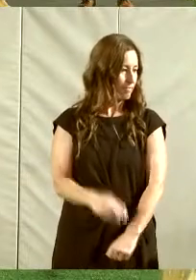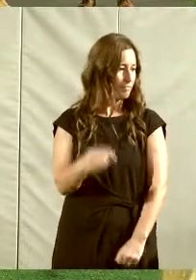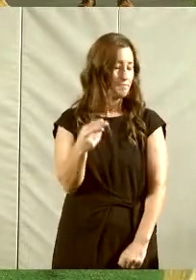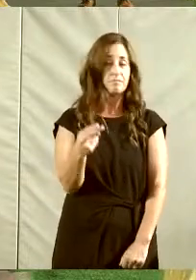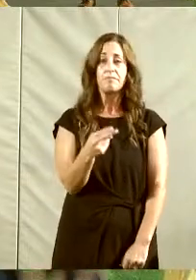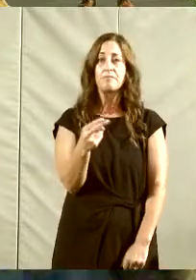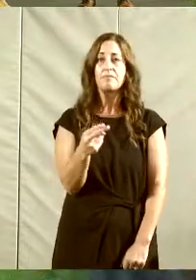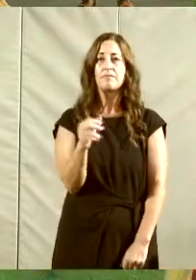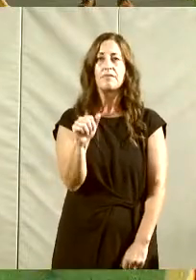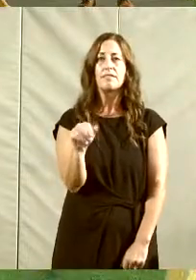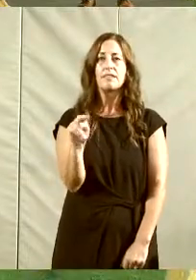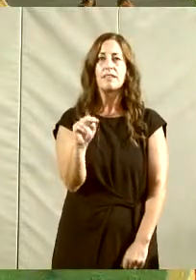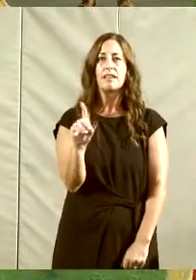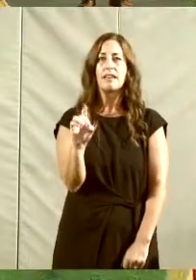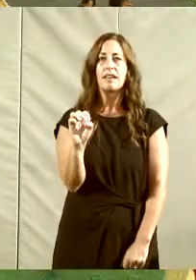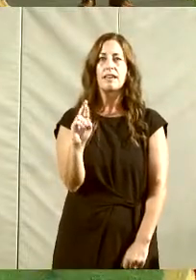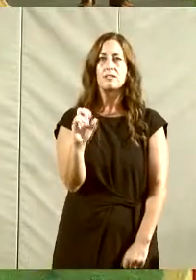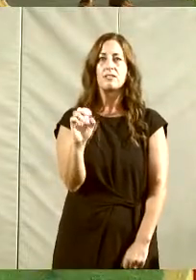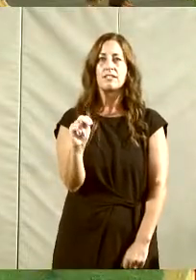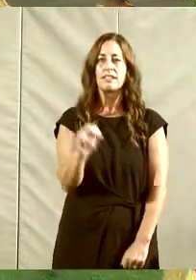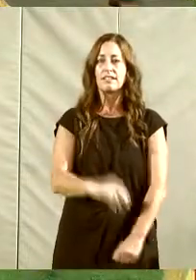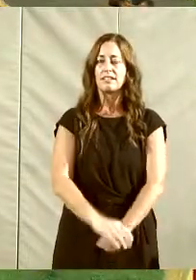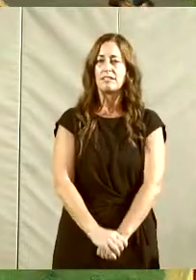Hayden David Anderson.